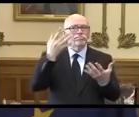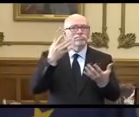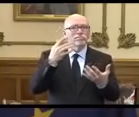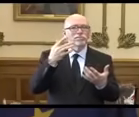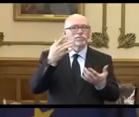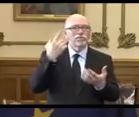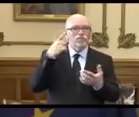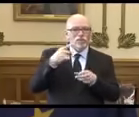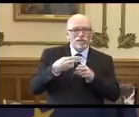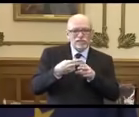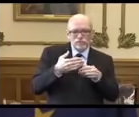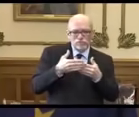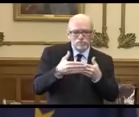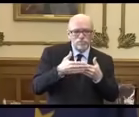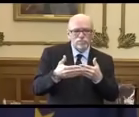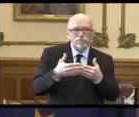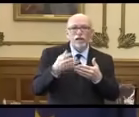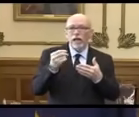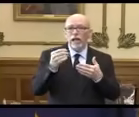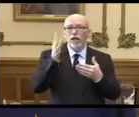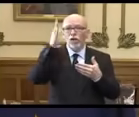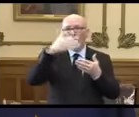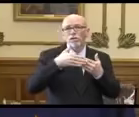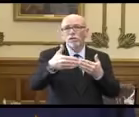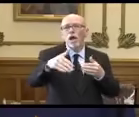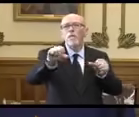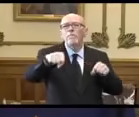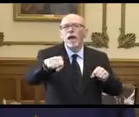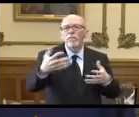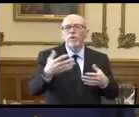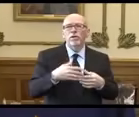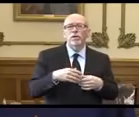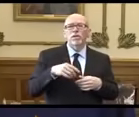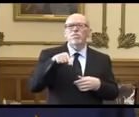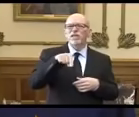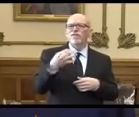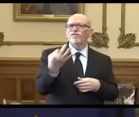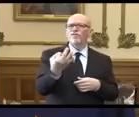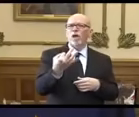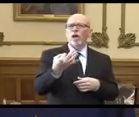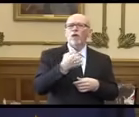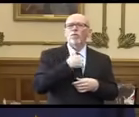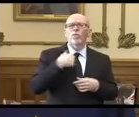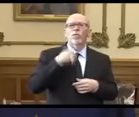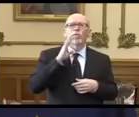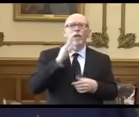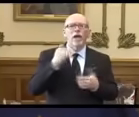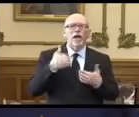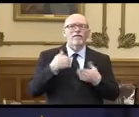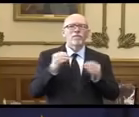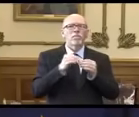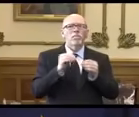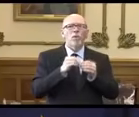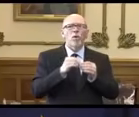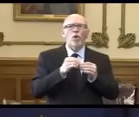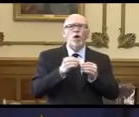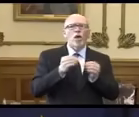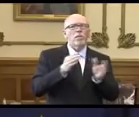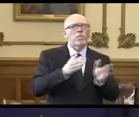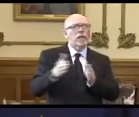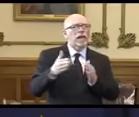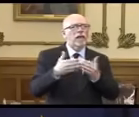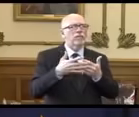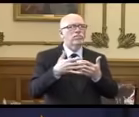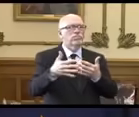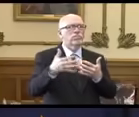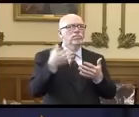term and long term. And come Friday, we'll kind of lay out our thinking in terms